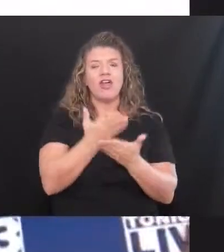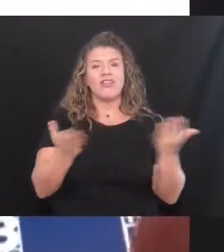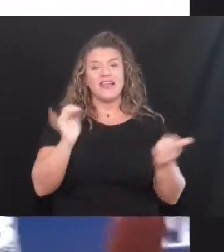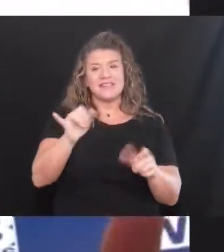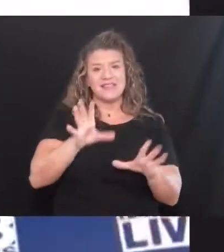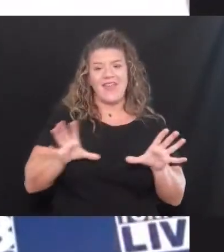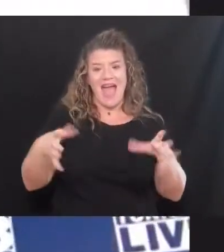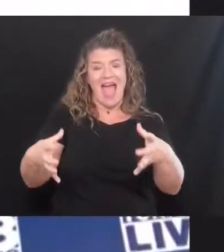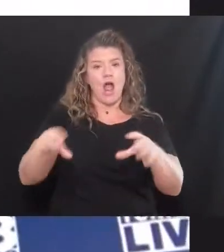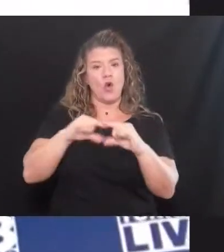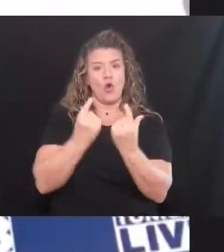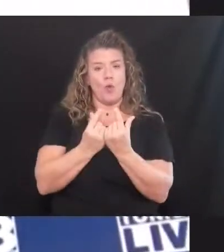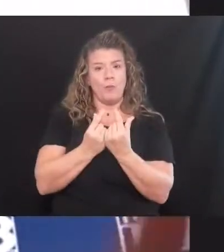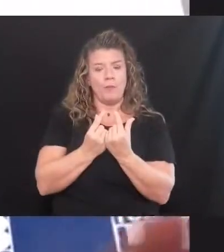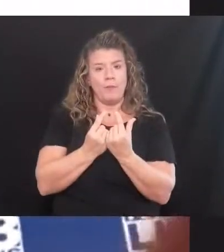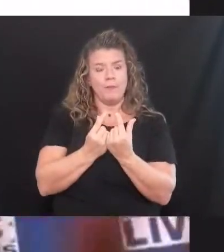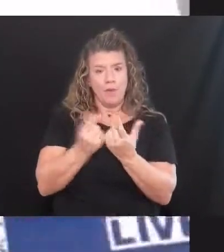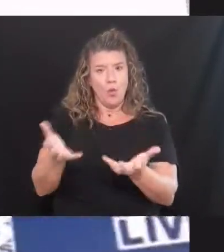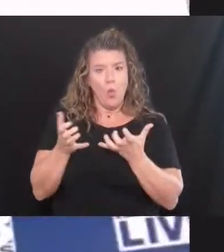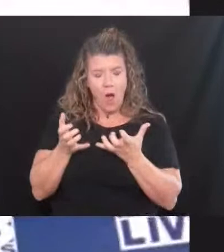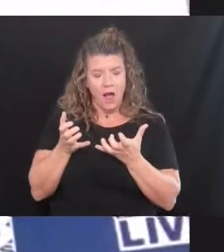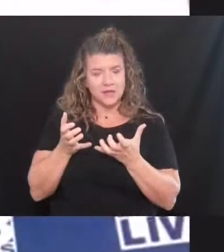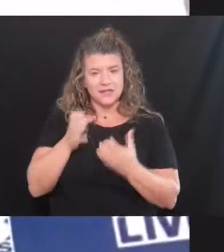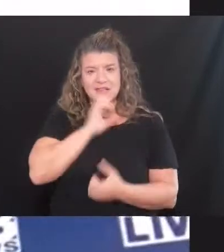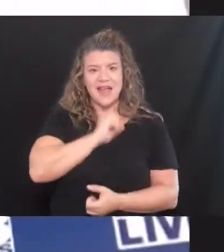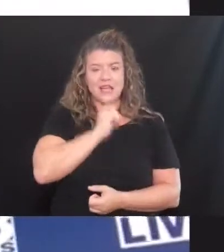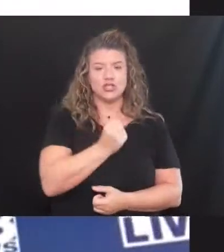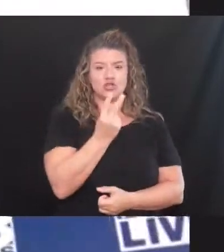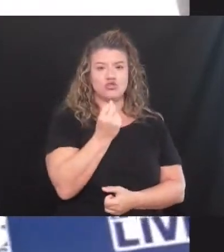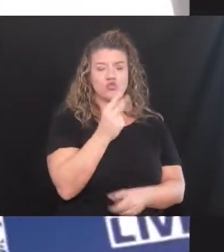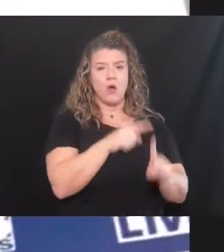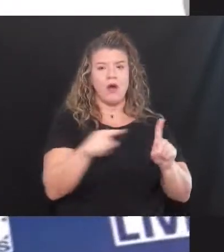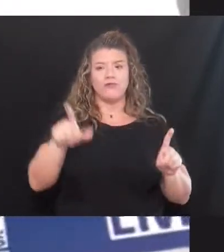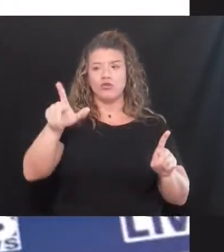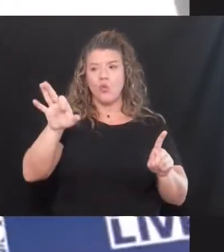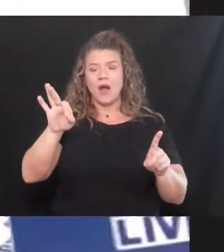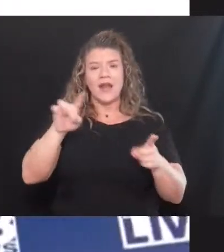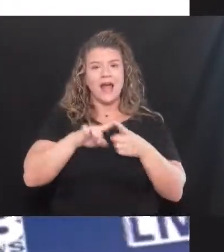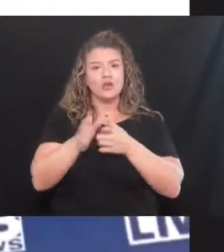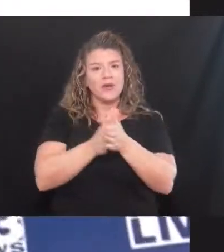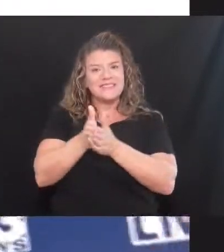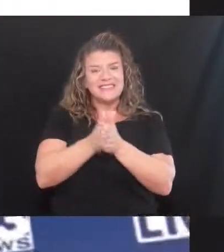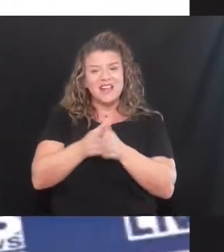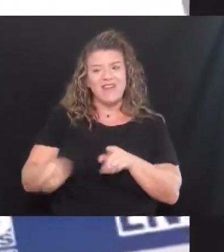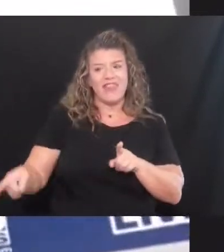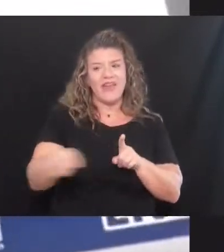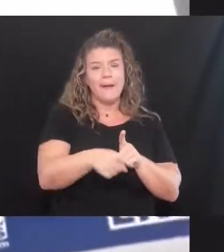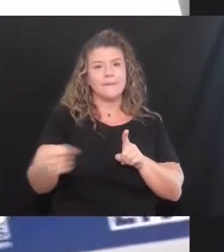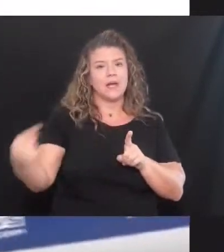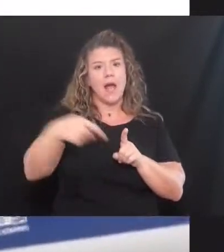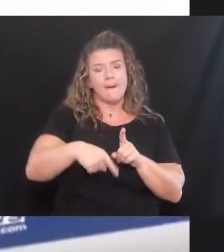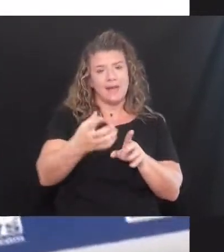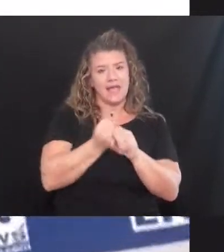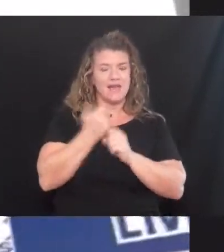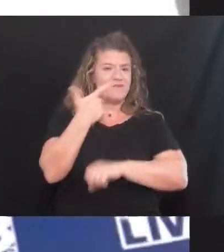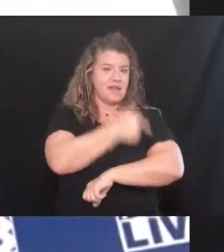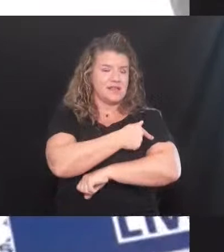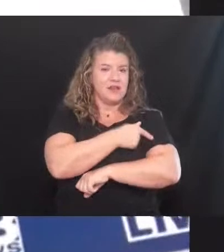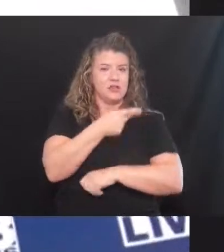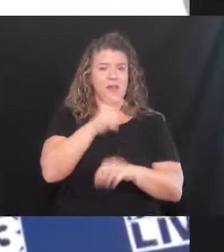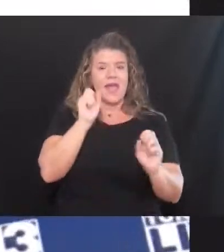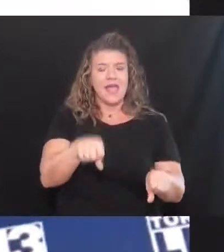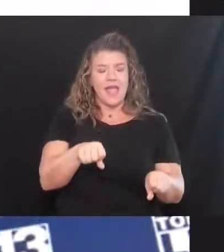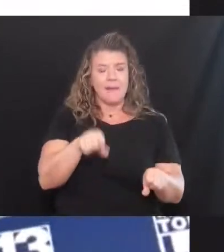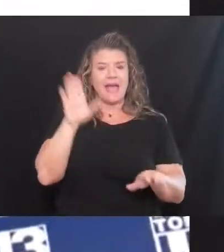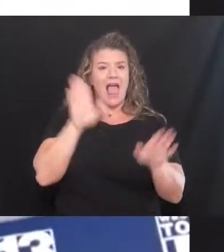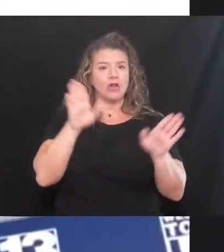people, particularly ages 12 to 29, to incentivize them to come out and get vaccinated so they'd be eligible